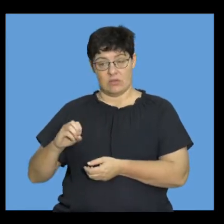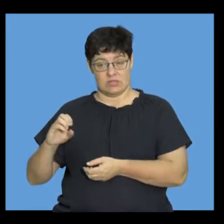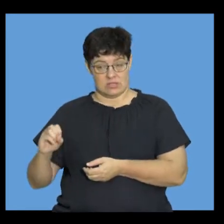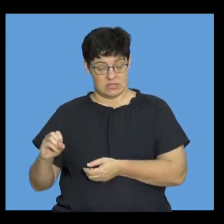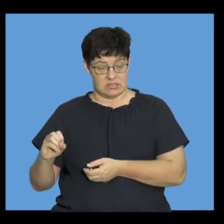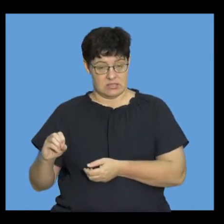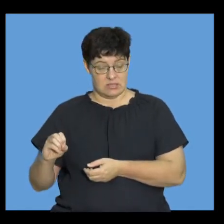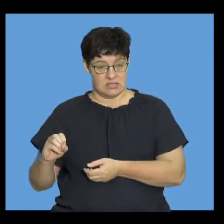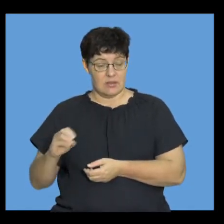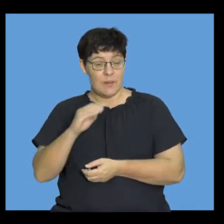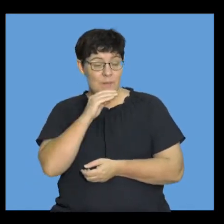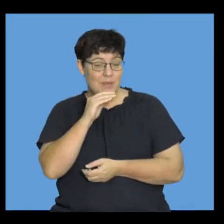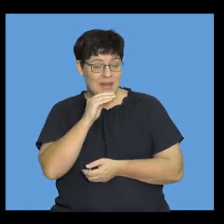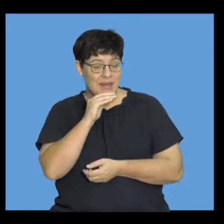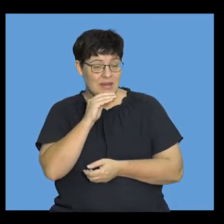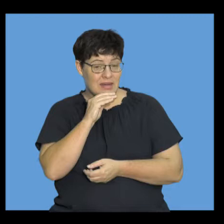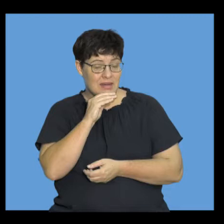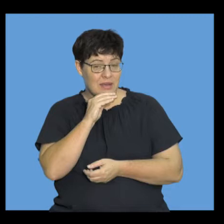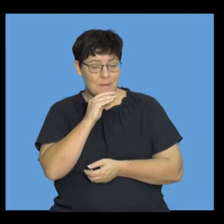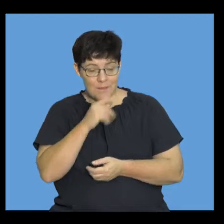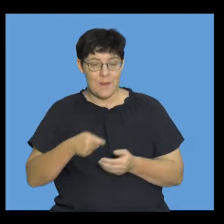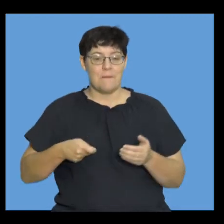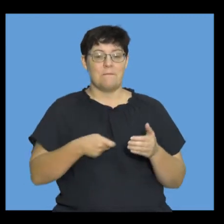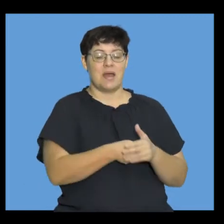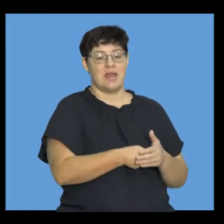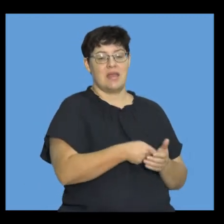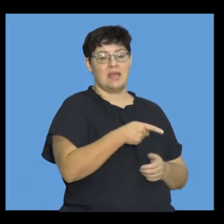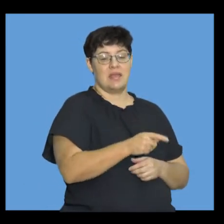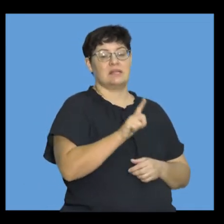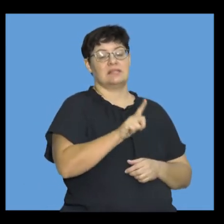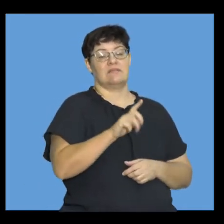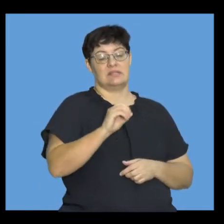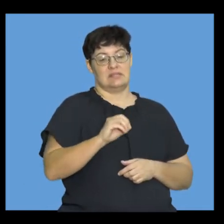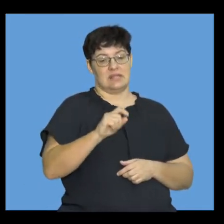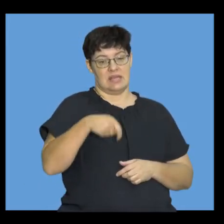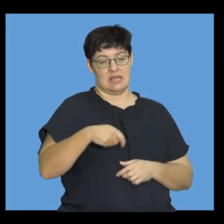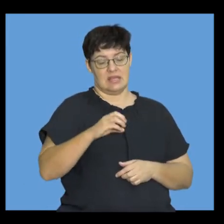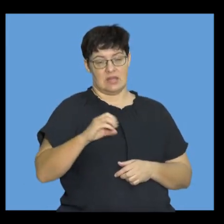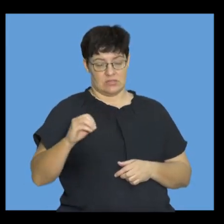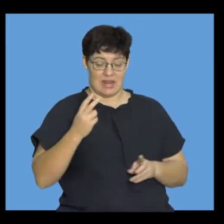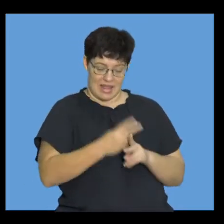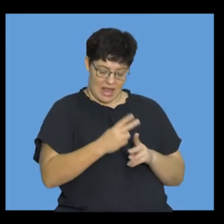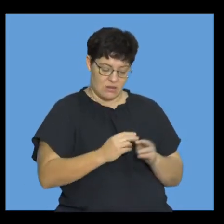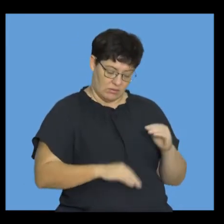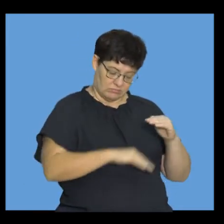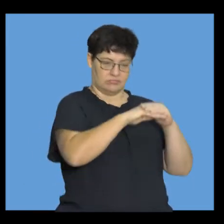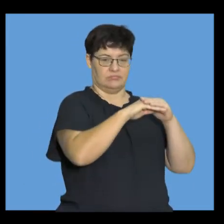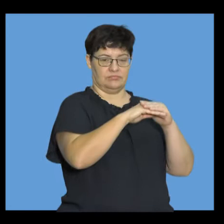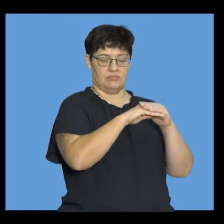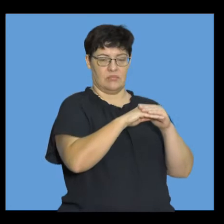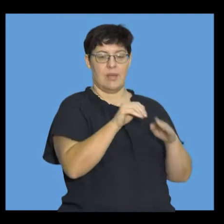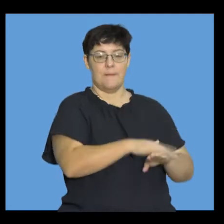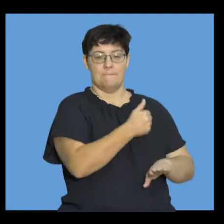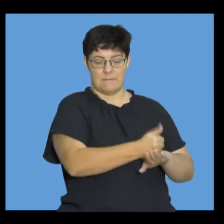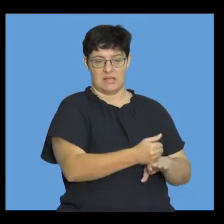then it means that you have to purchase 70,000 in order to maintain base